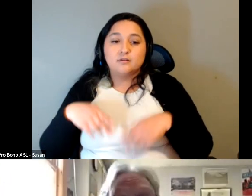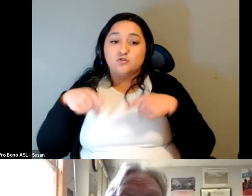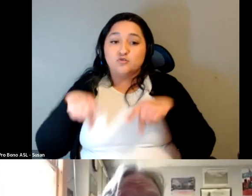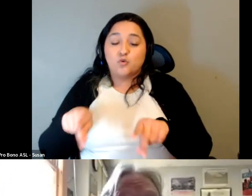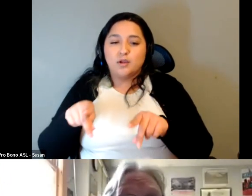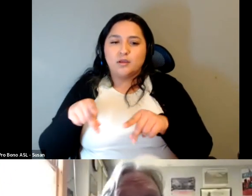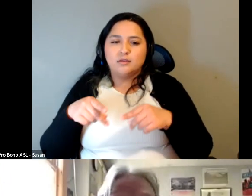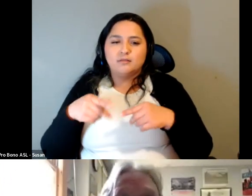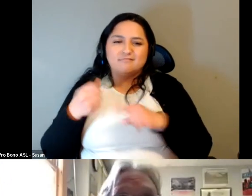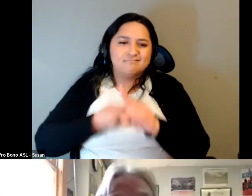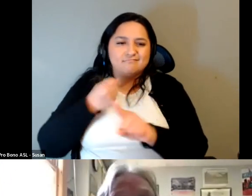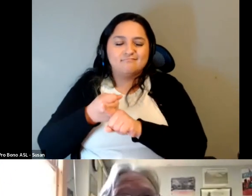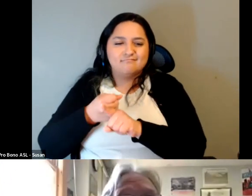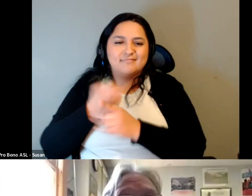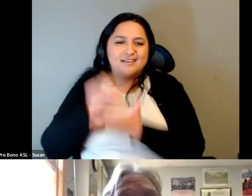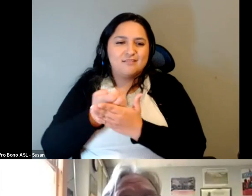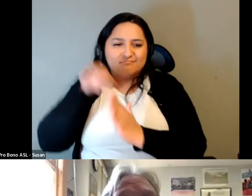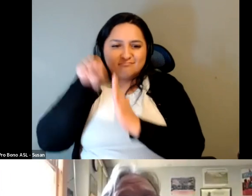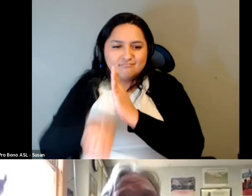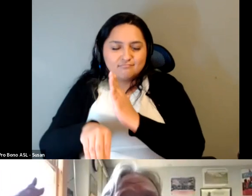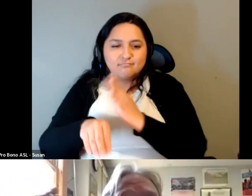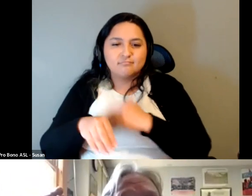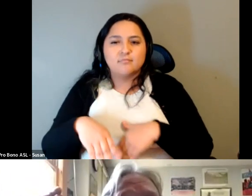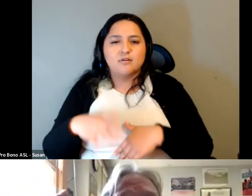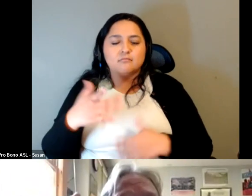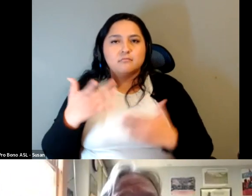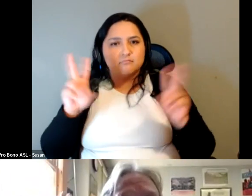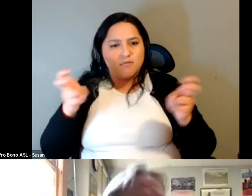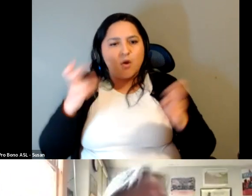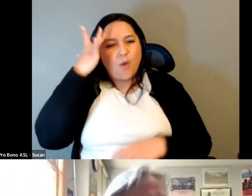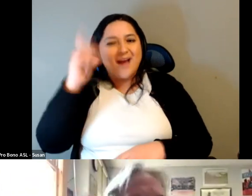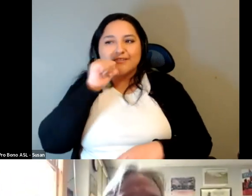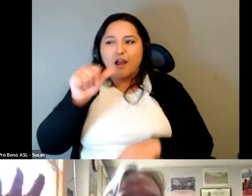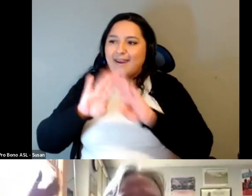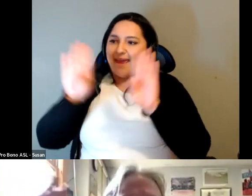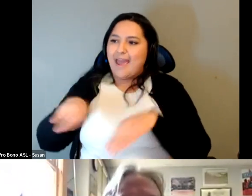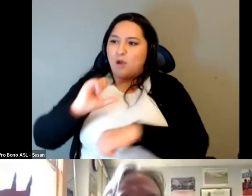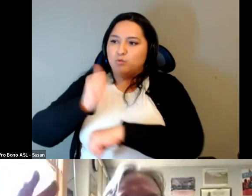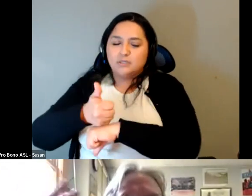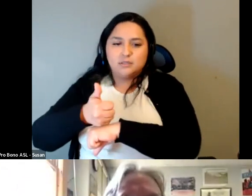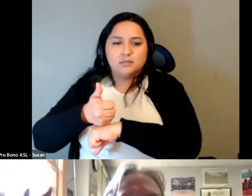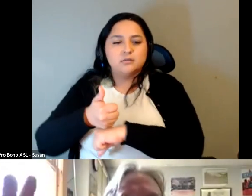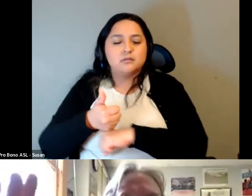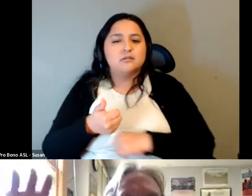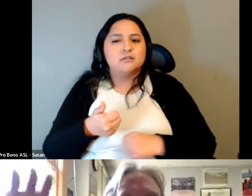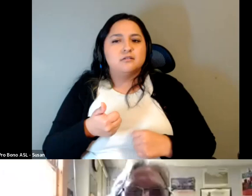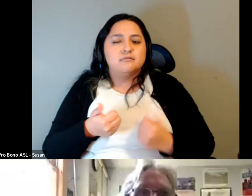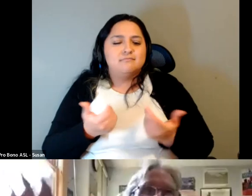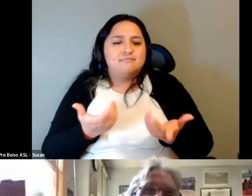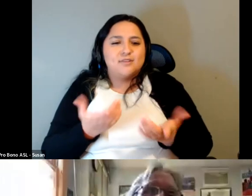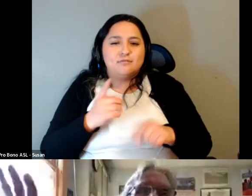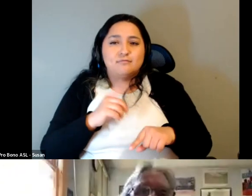we always have this? Why not housing? Like, I think there's no way you could do a study that says,